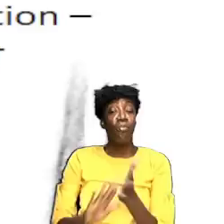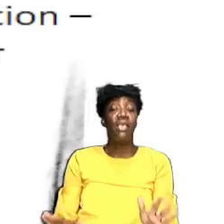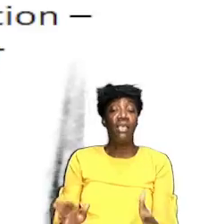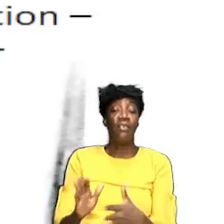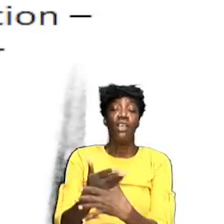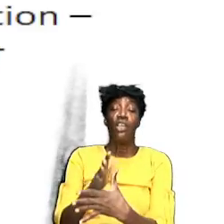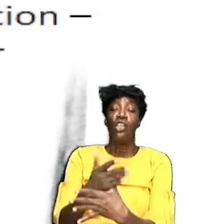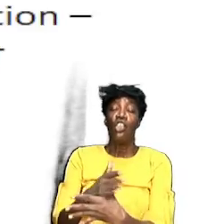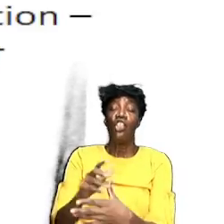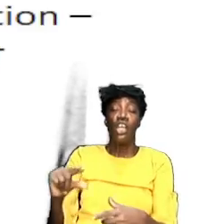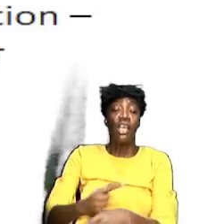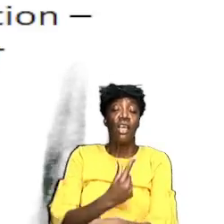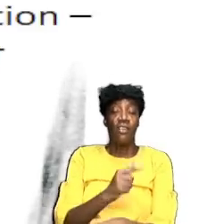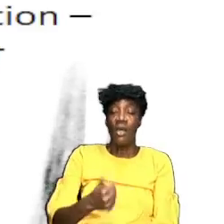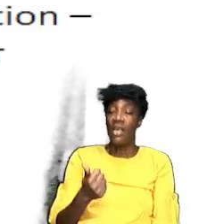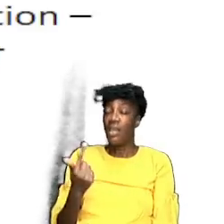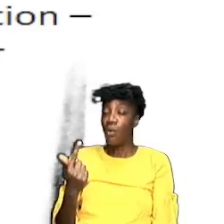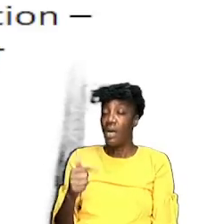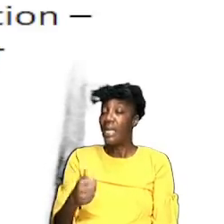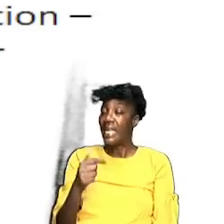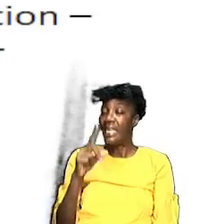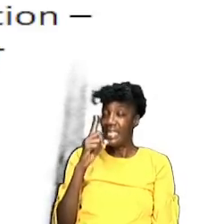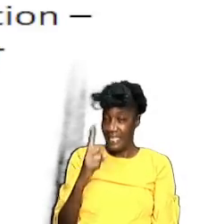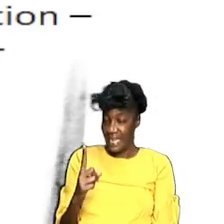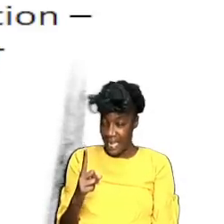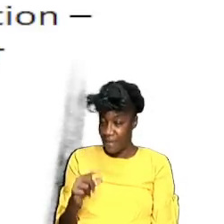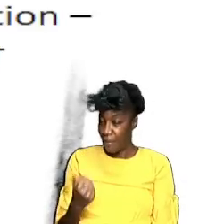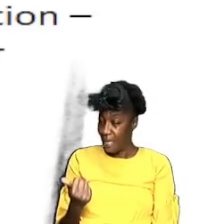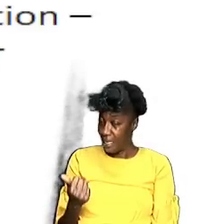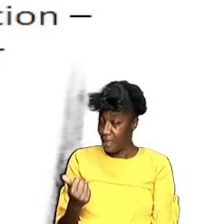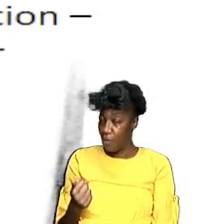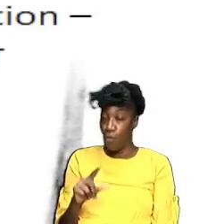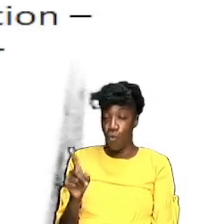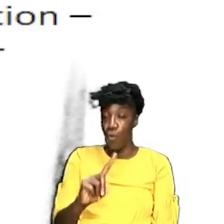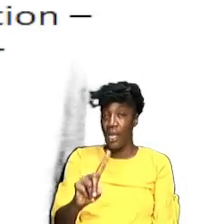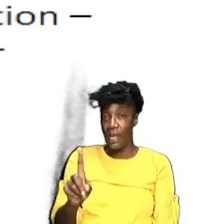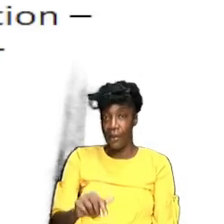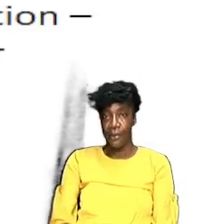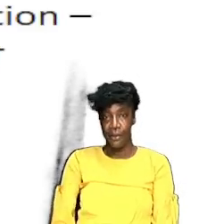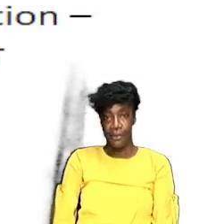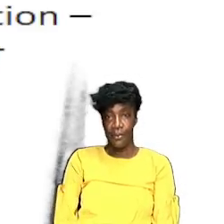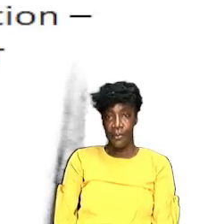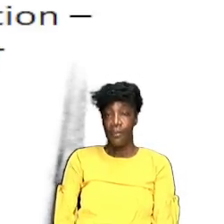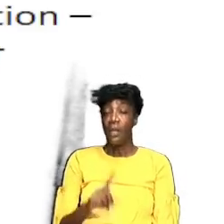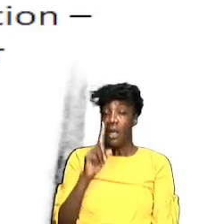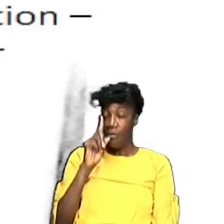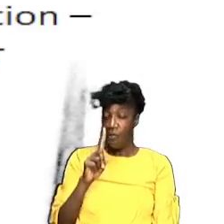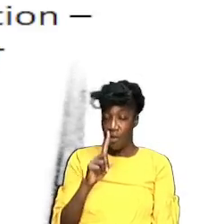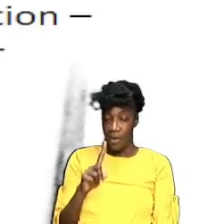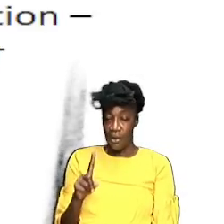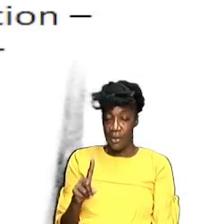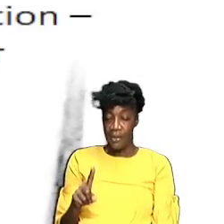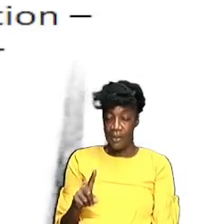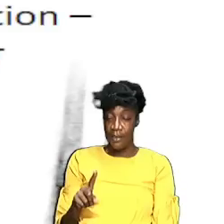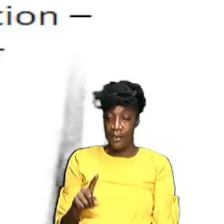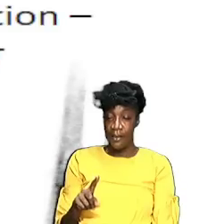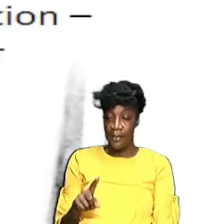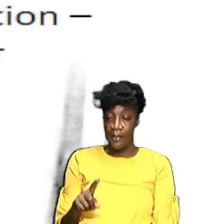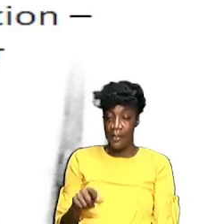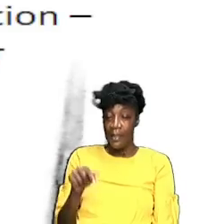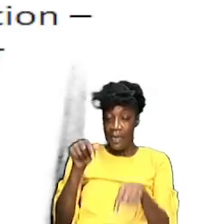with anyone at any time, on any occasion. So, first of all, our feet is shod with